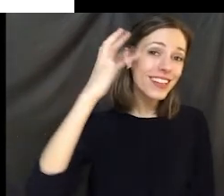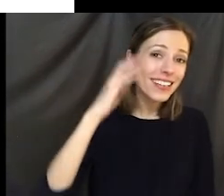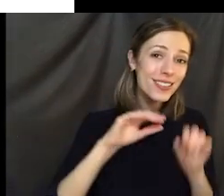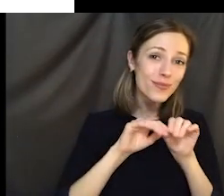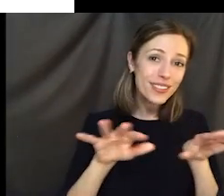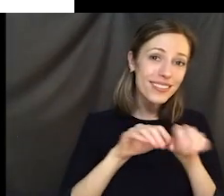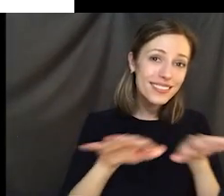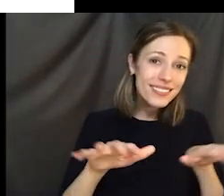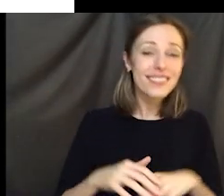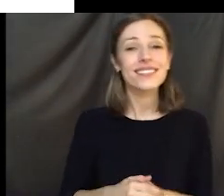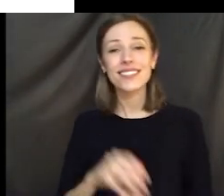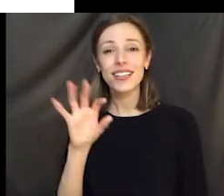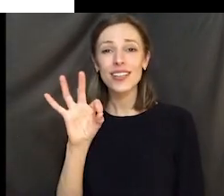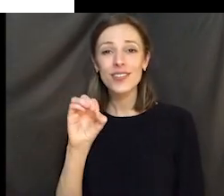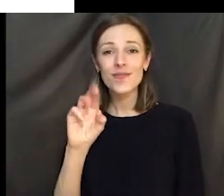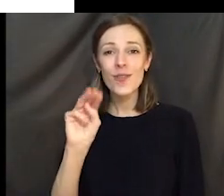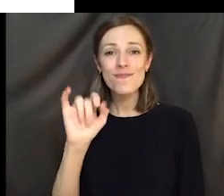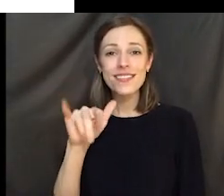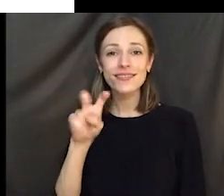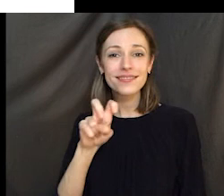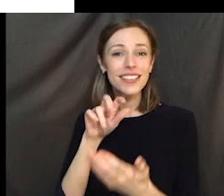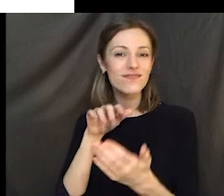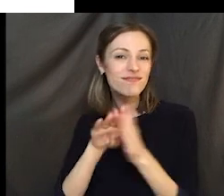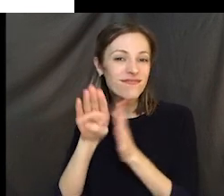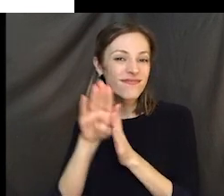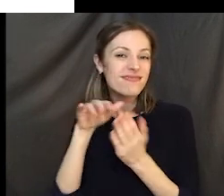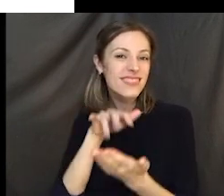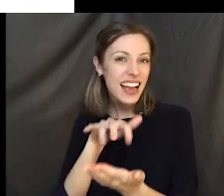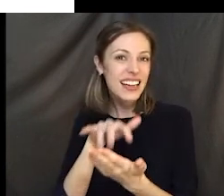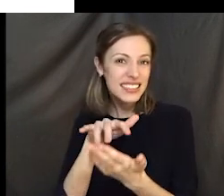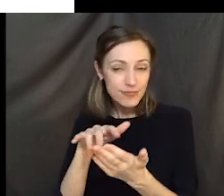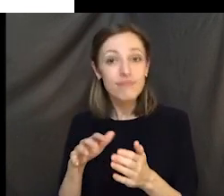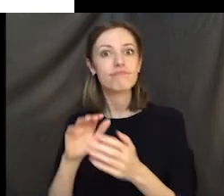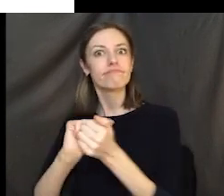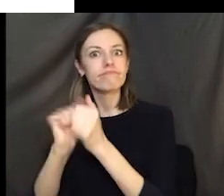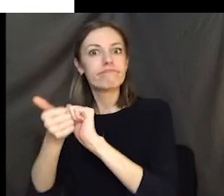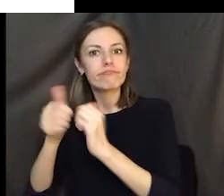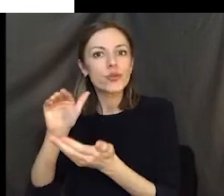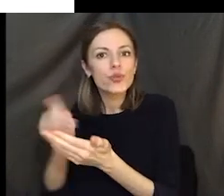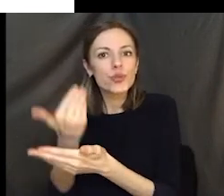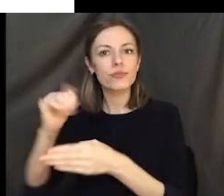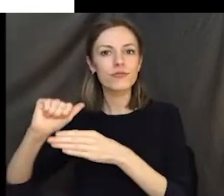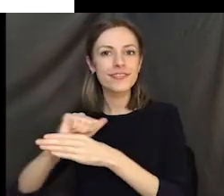and alternative training events, always in close collaboration with government officials.